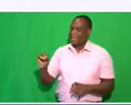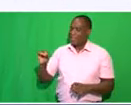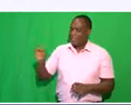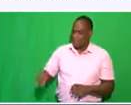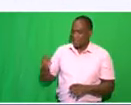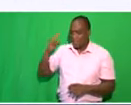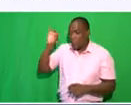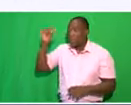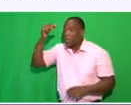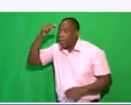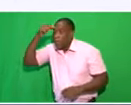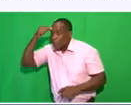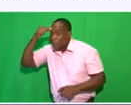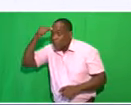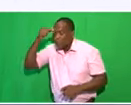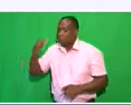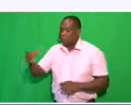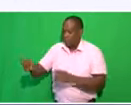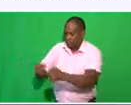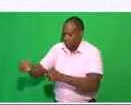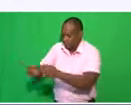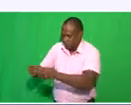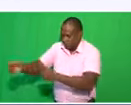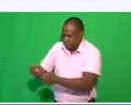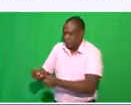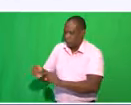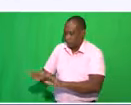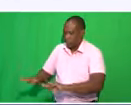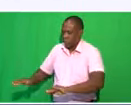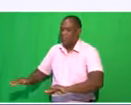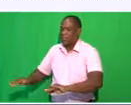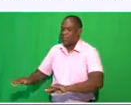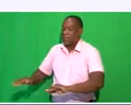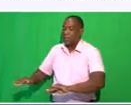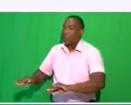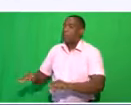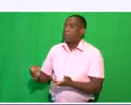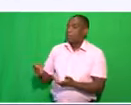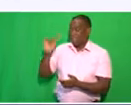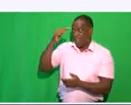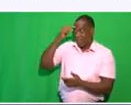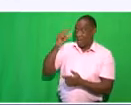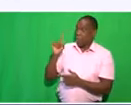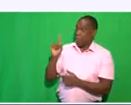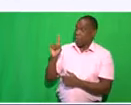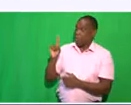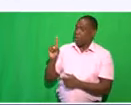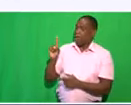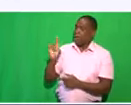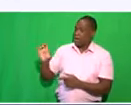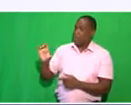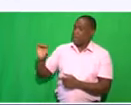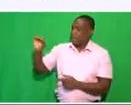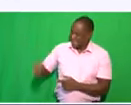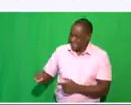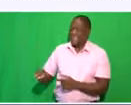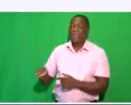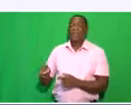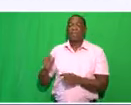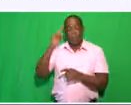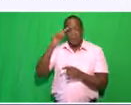the state. The state taking 100% of school repair costs in terms of all